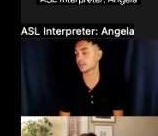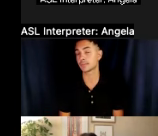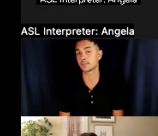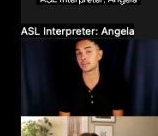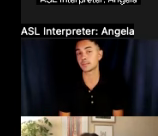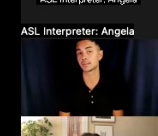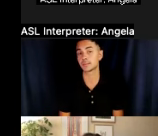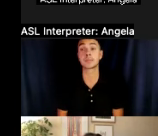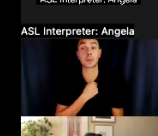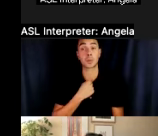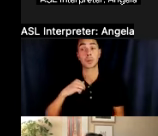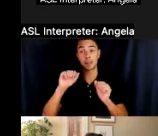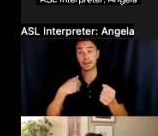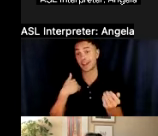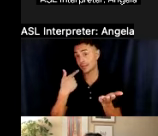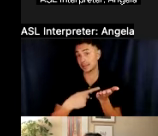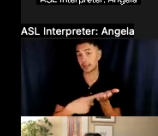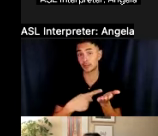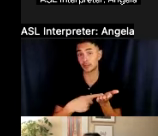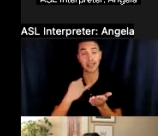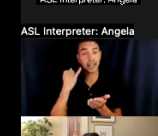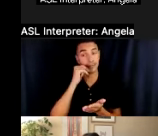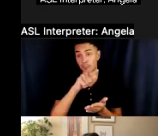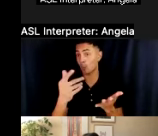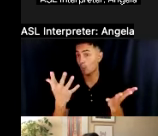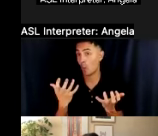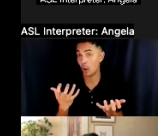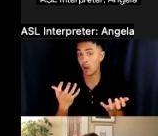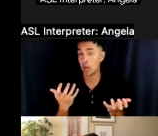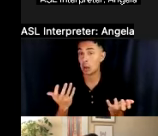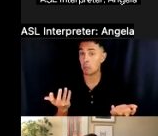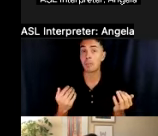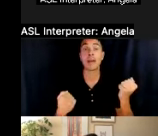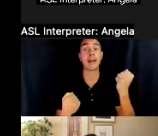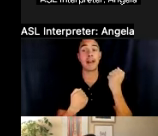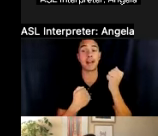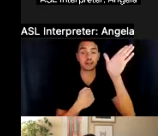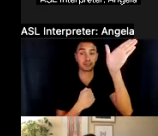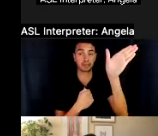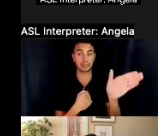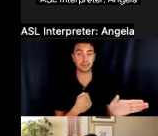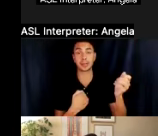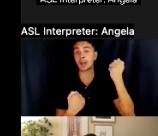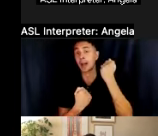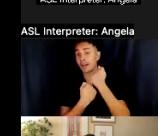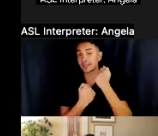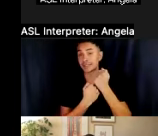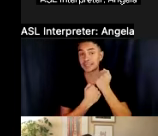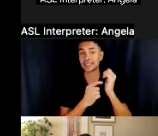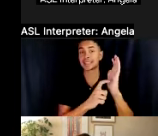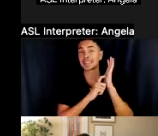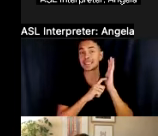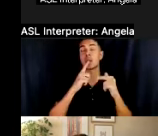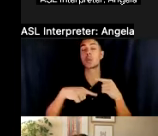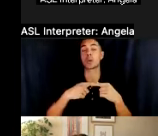Okay, so we can have a discussion if folks are up for it. Advocacy needs when informed consent is required to test